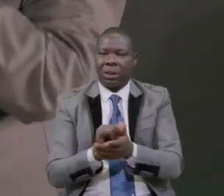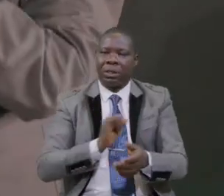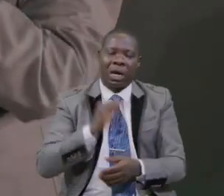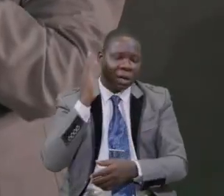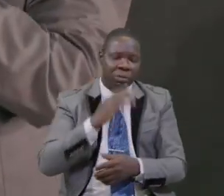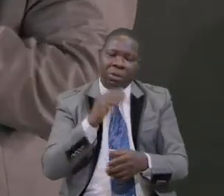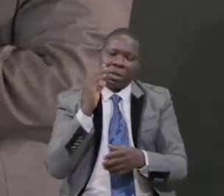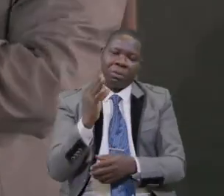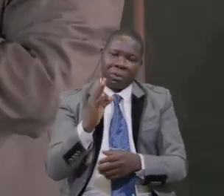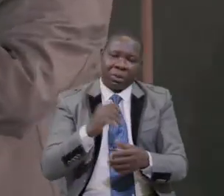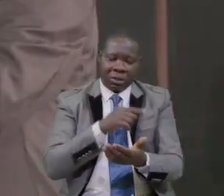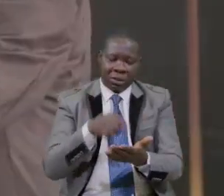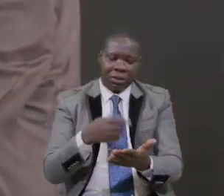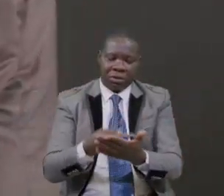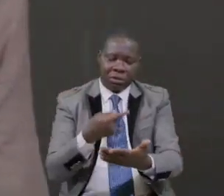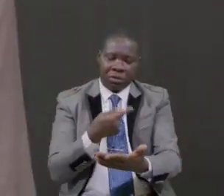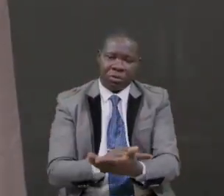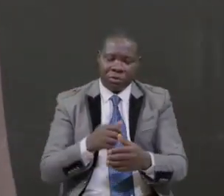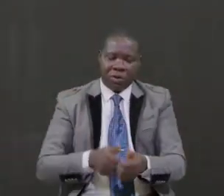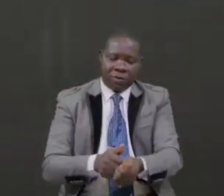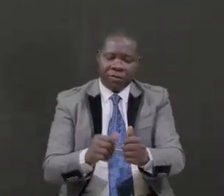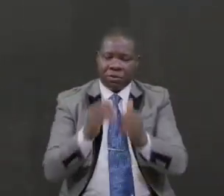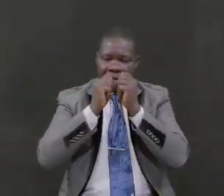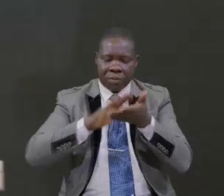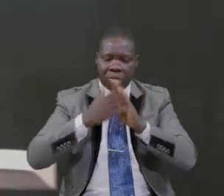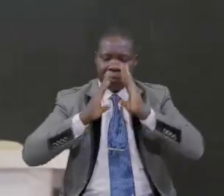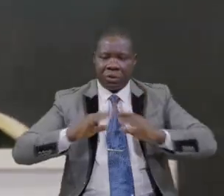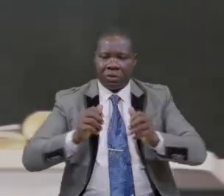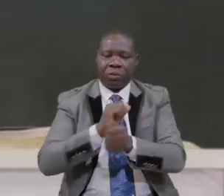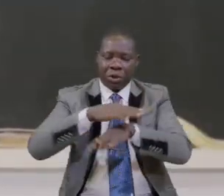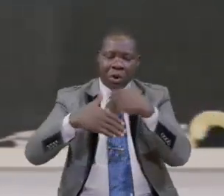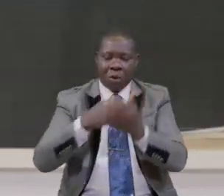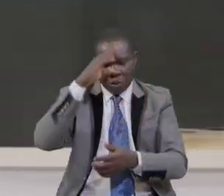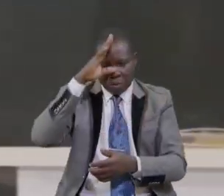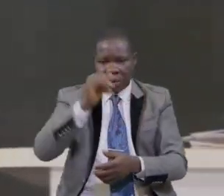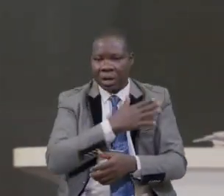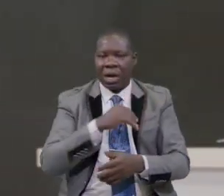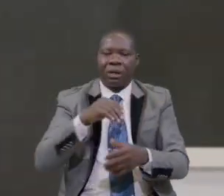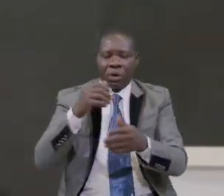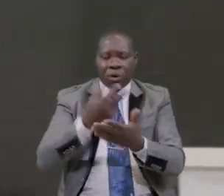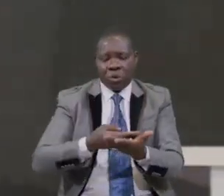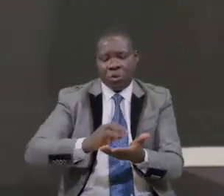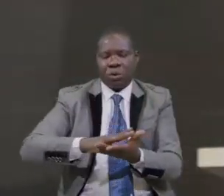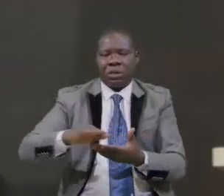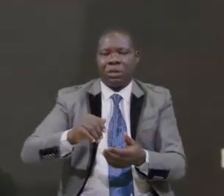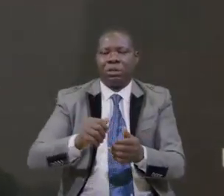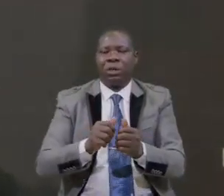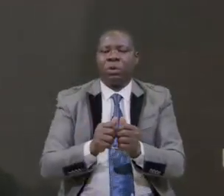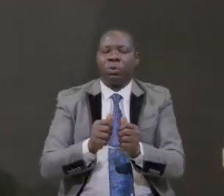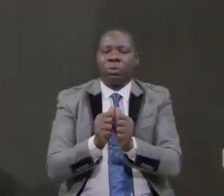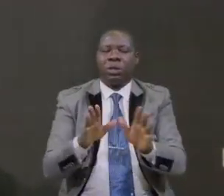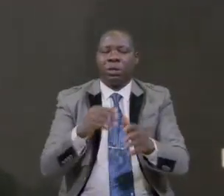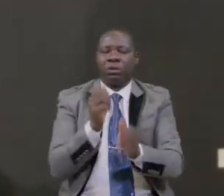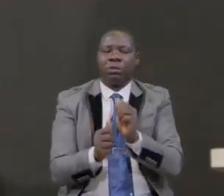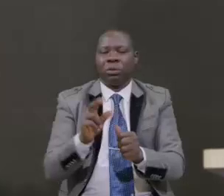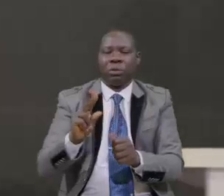gospel, follow peace with all men, and holiness without which no man shall see the Lord. And